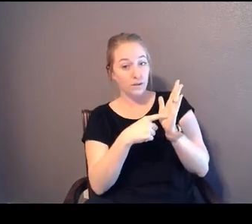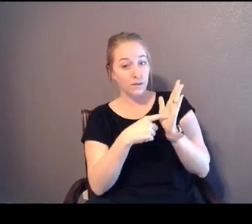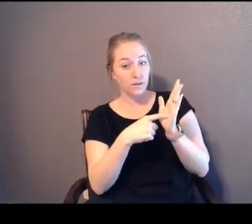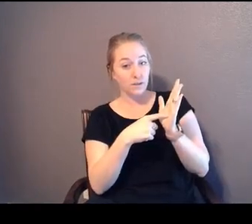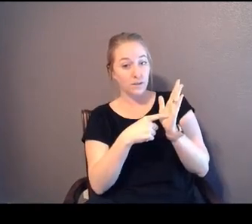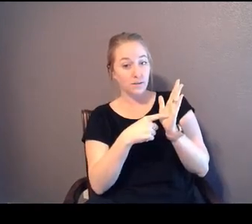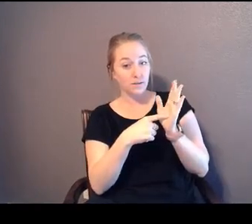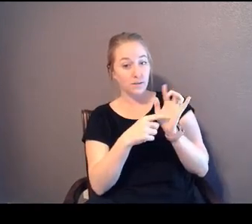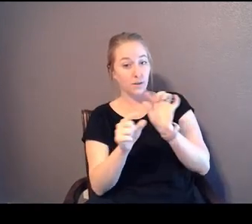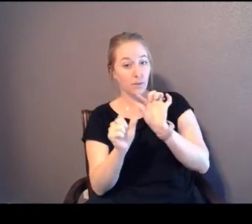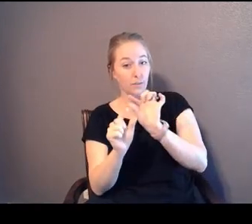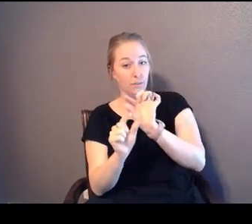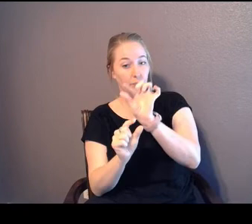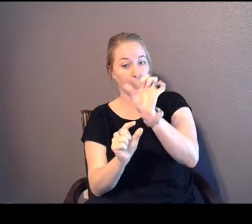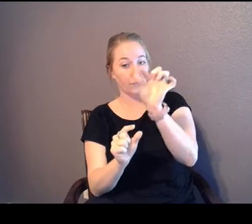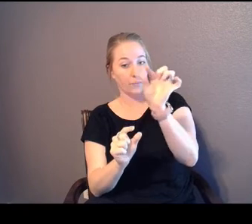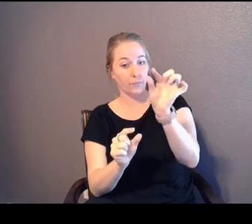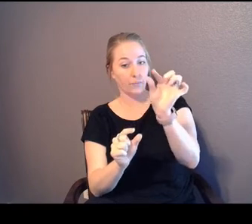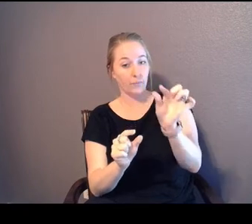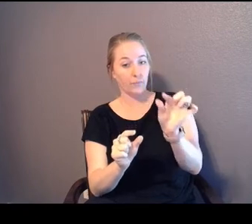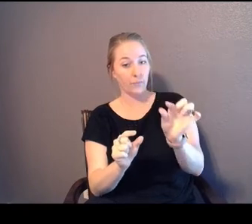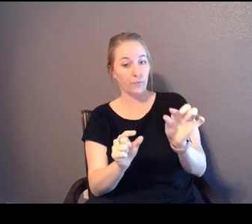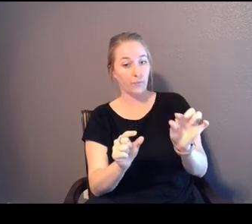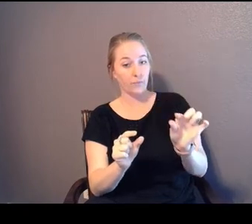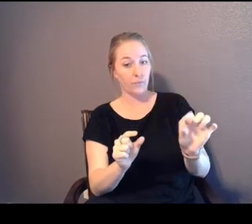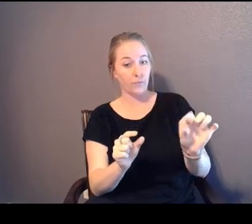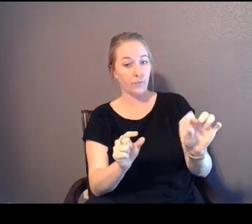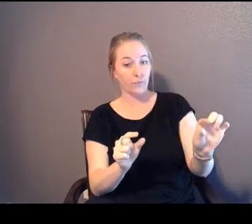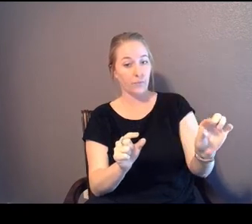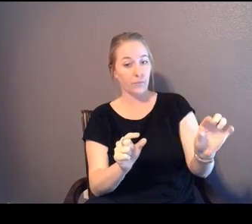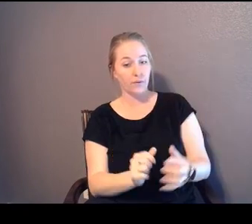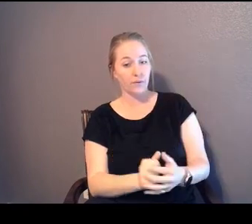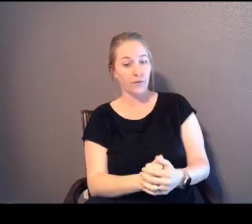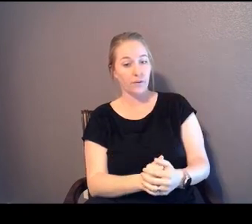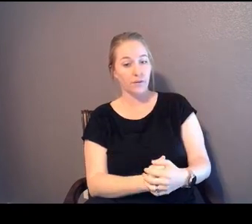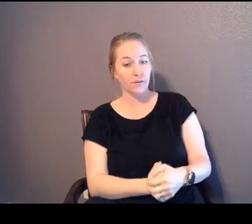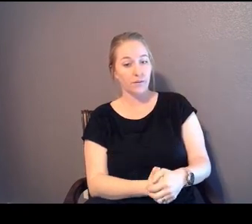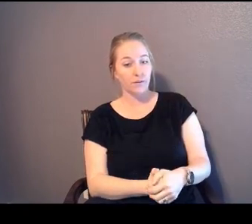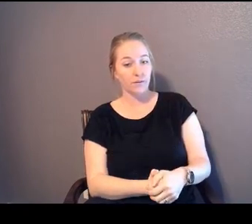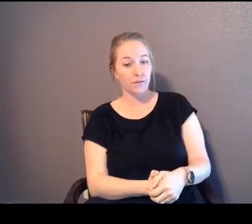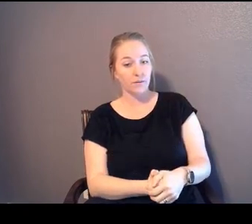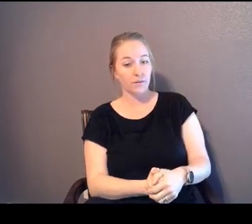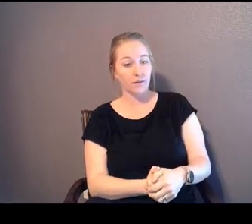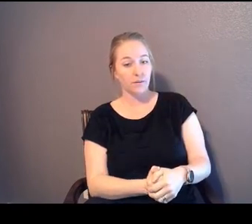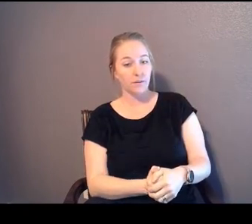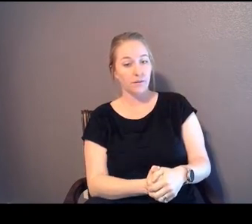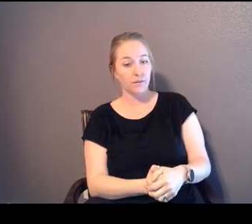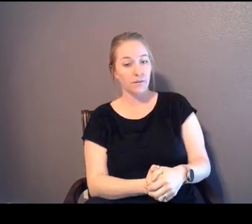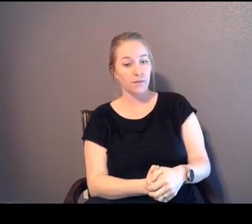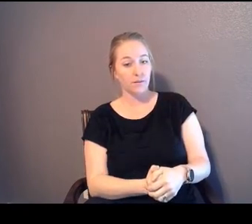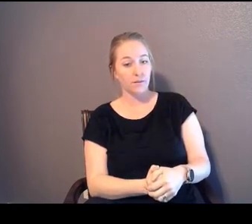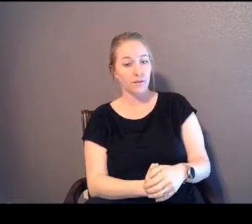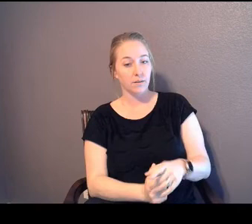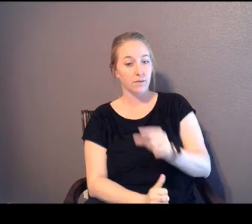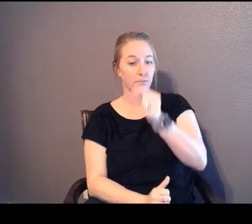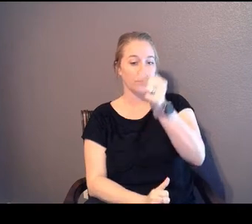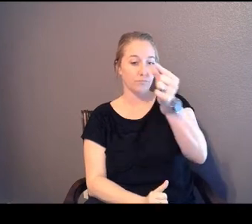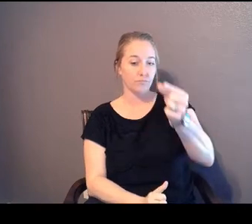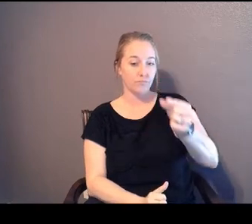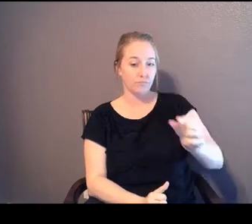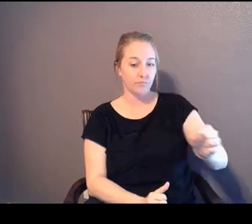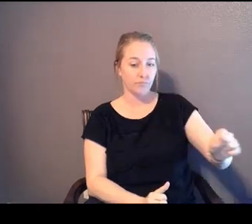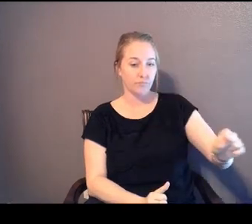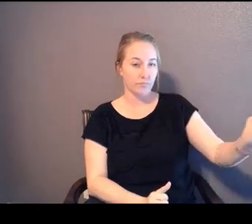of out and over and across, something like